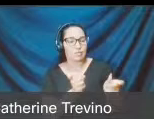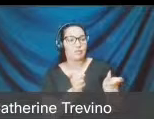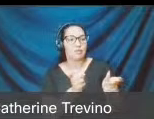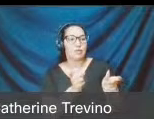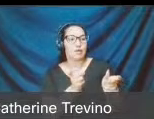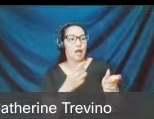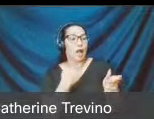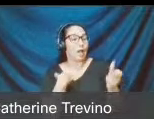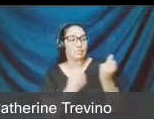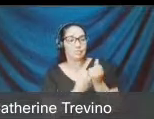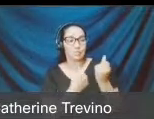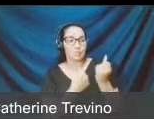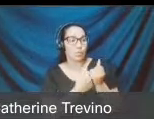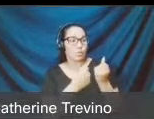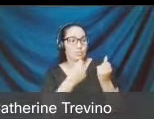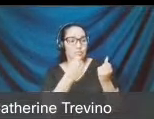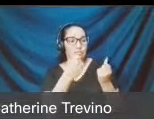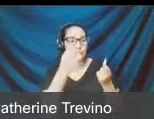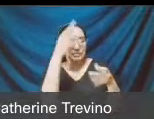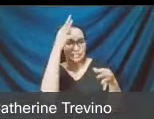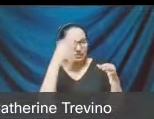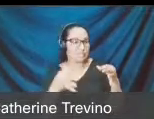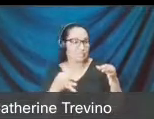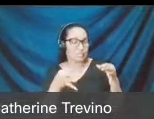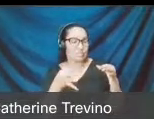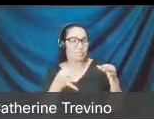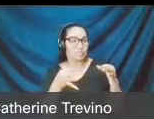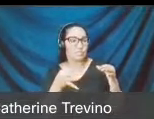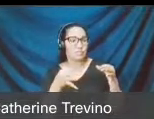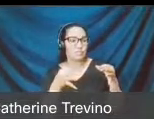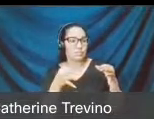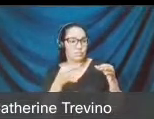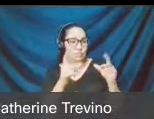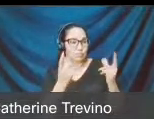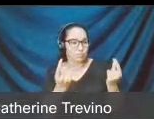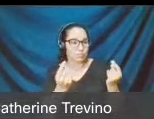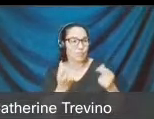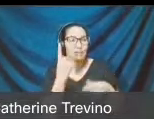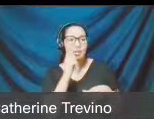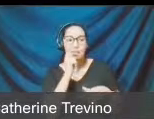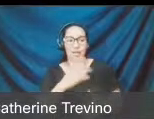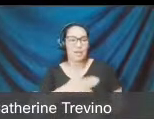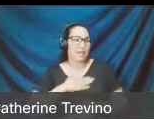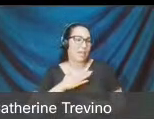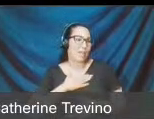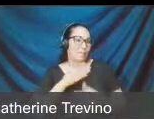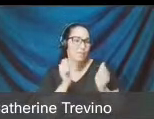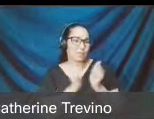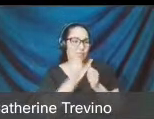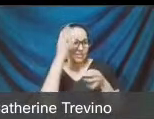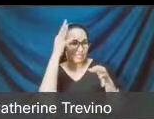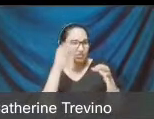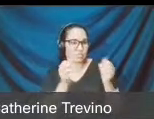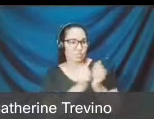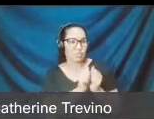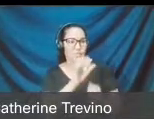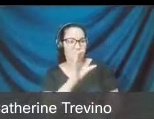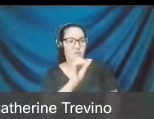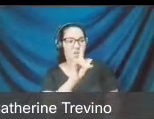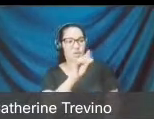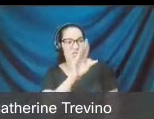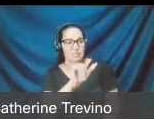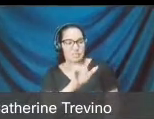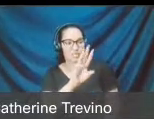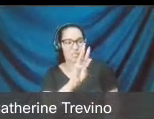I support what the decision we're doing, but I'm not happy with the decision about the Odyssey Wear.